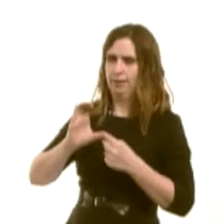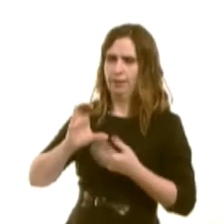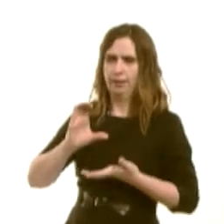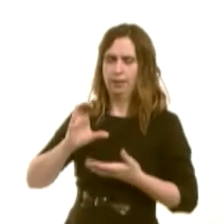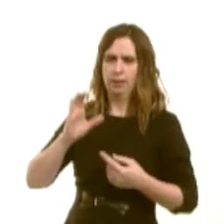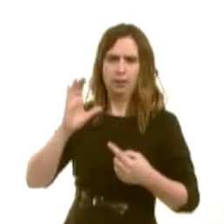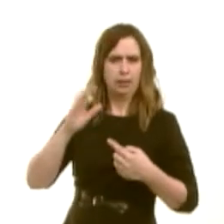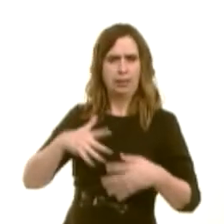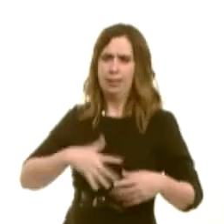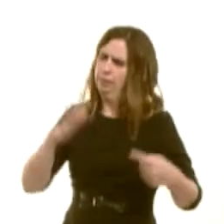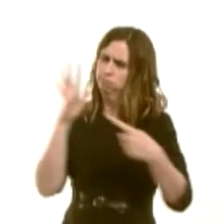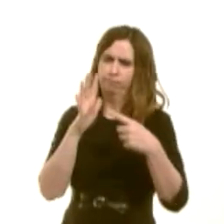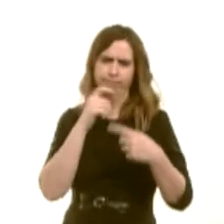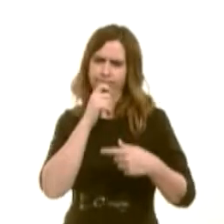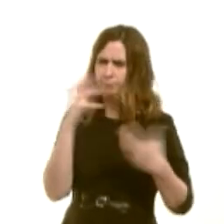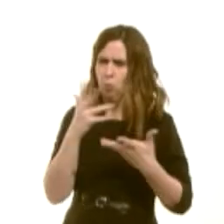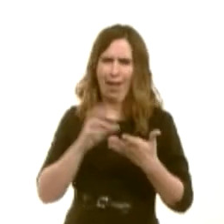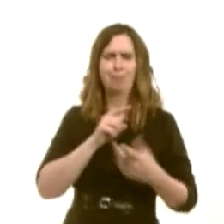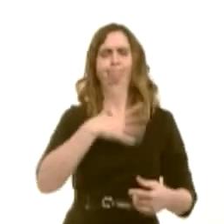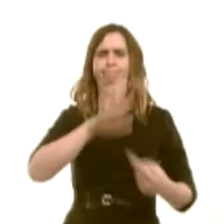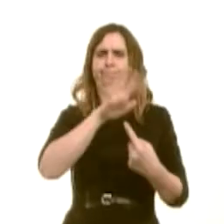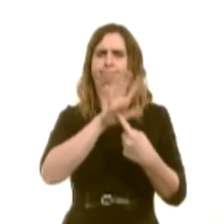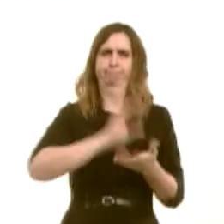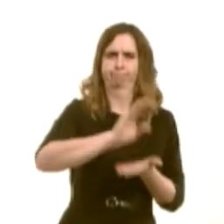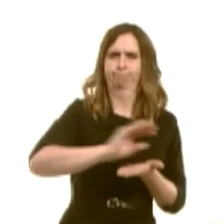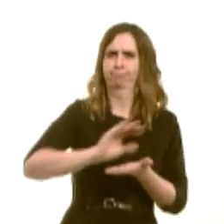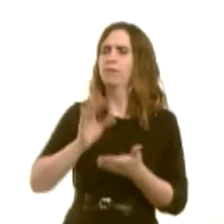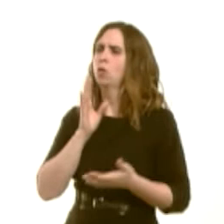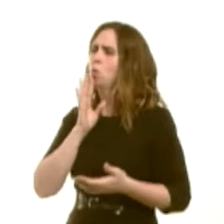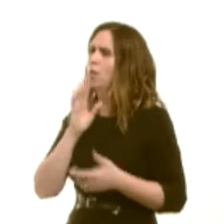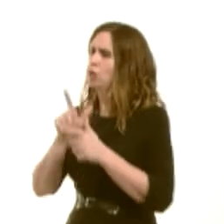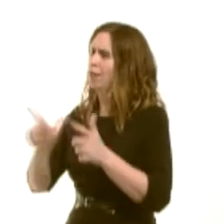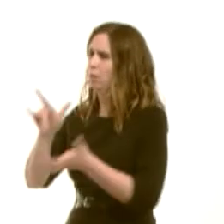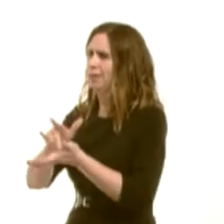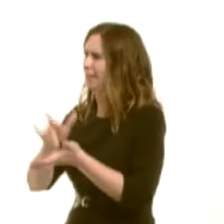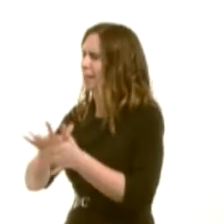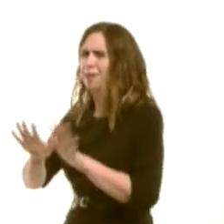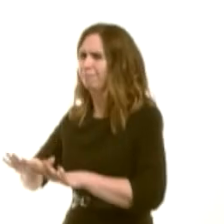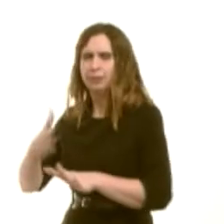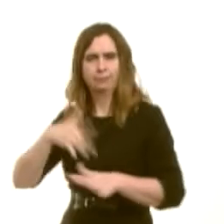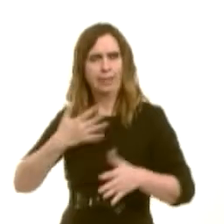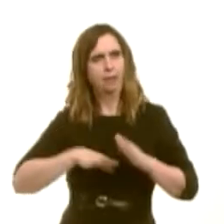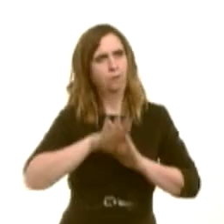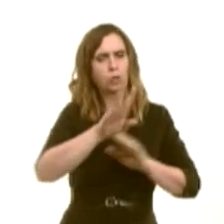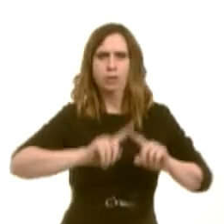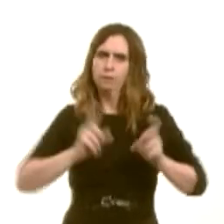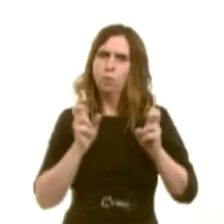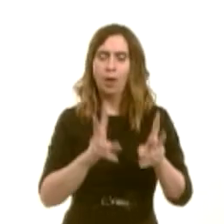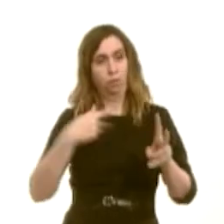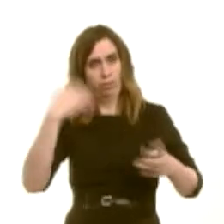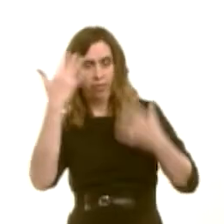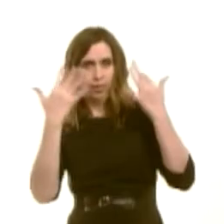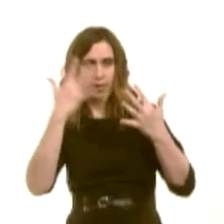prioritise that. We've ensured that capital funding is available for the Welsh language centres, and in moving forward, we're working with